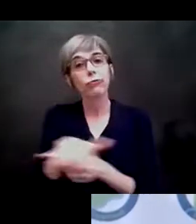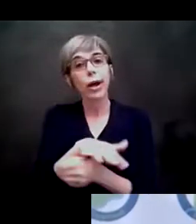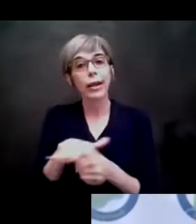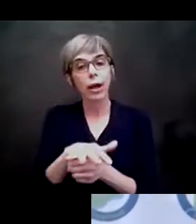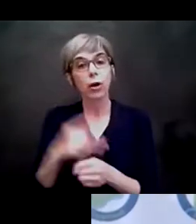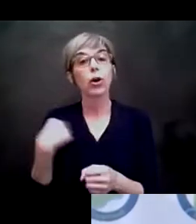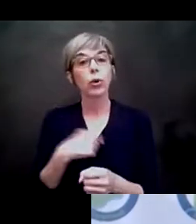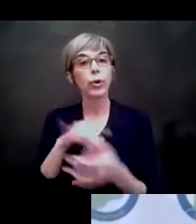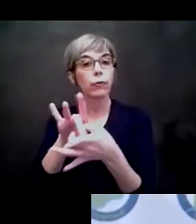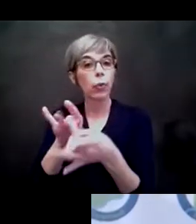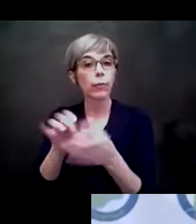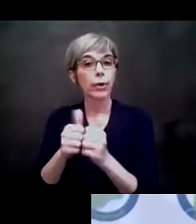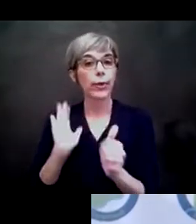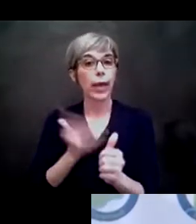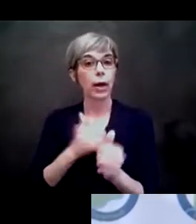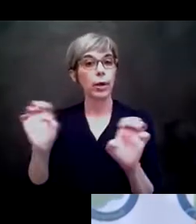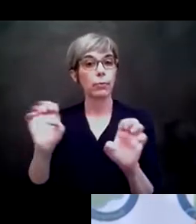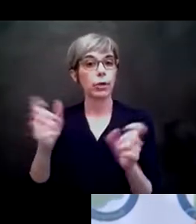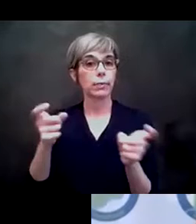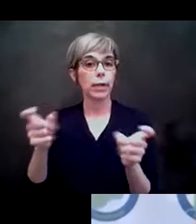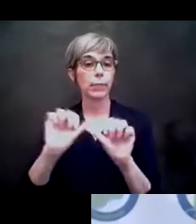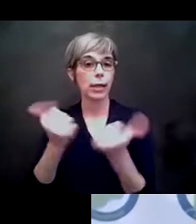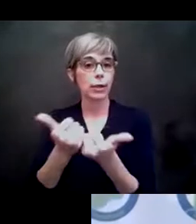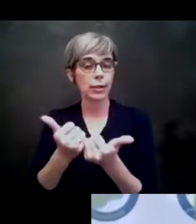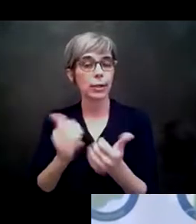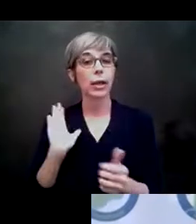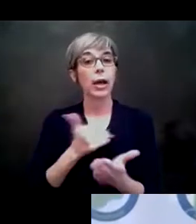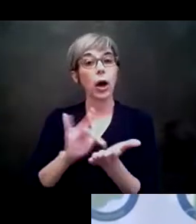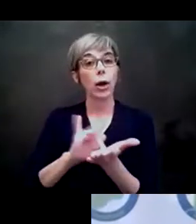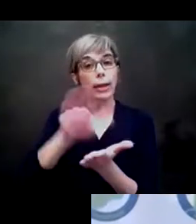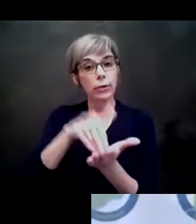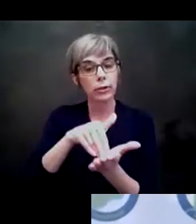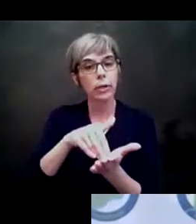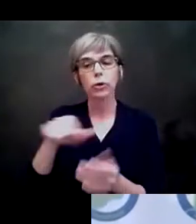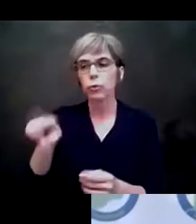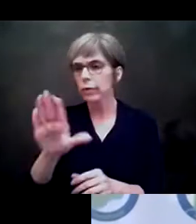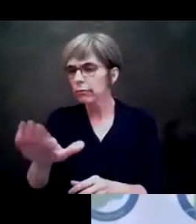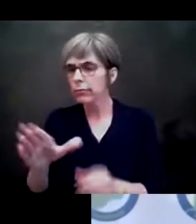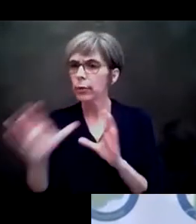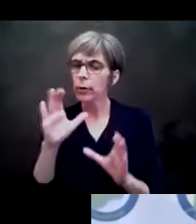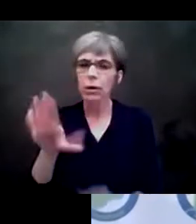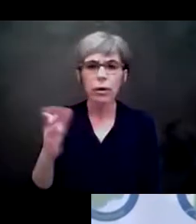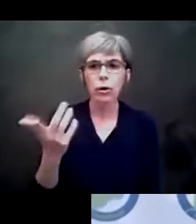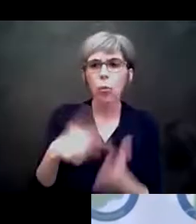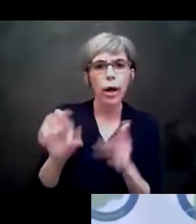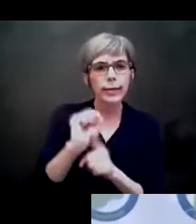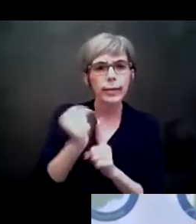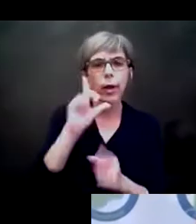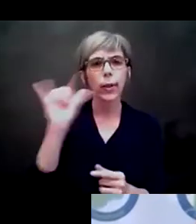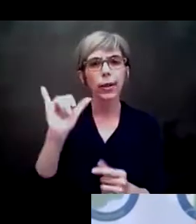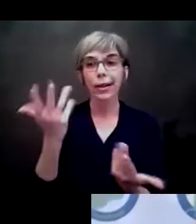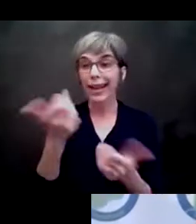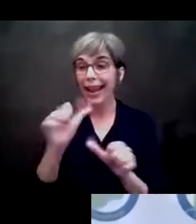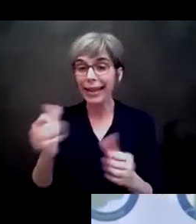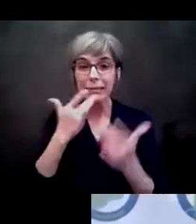our emergency management agency and our medical facilities to gain an understanding of what their situation is with respect to beds